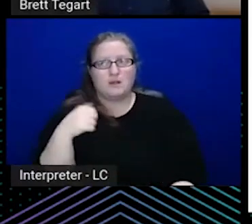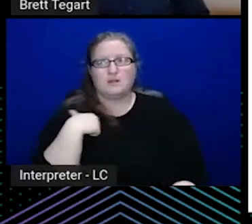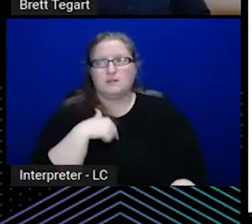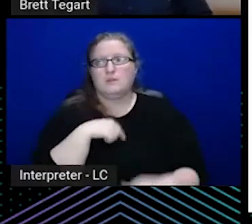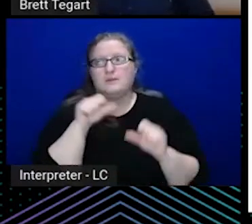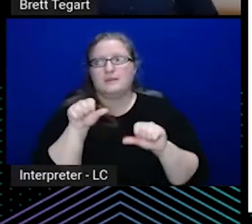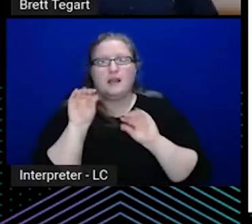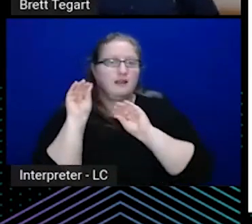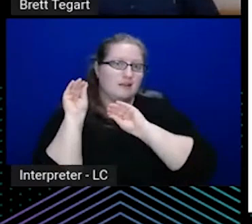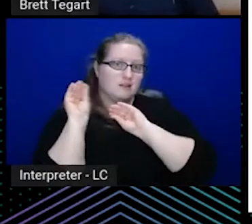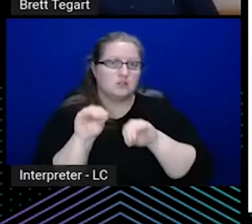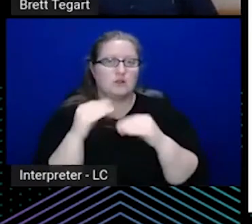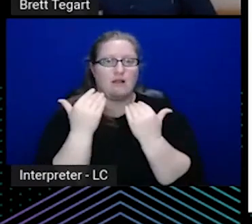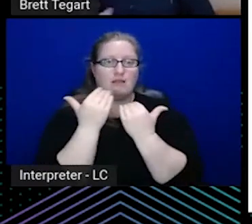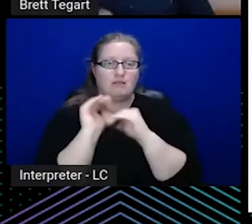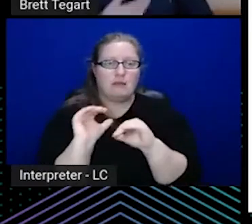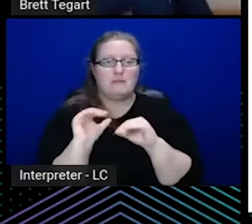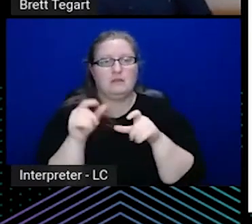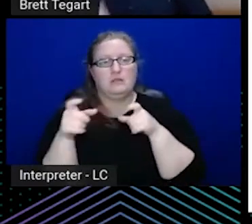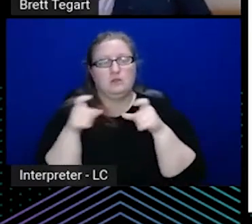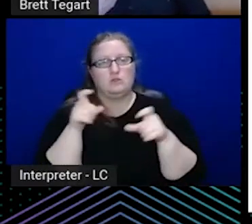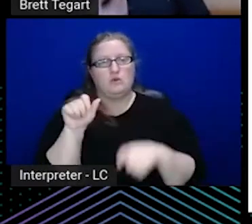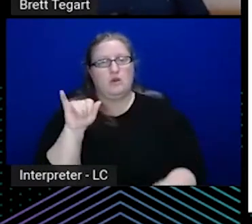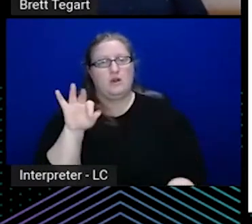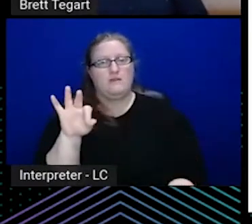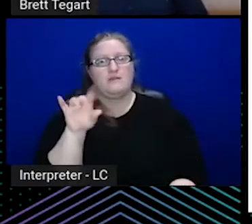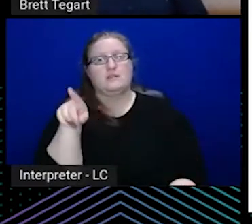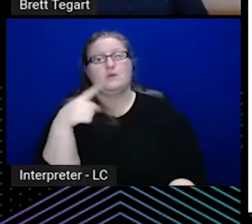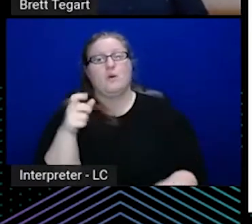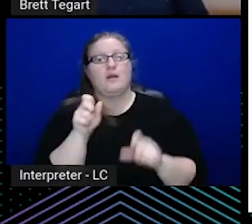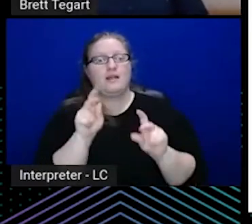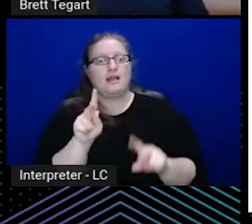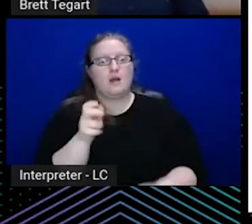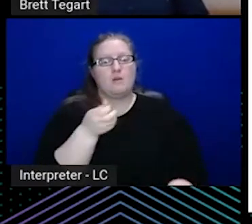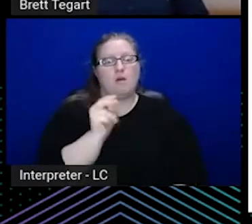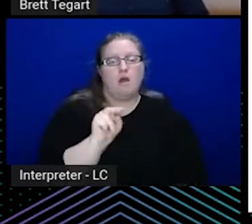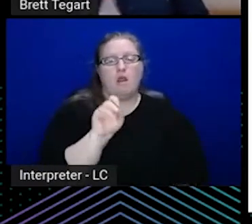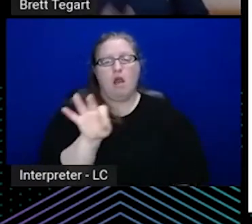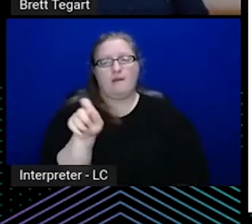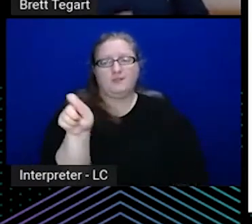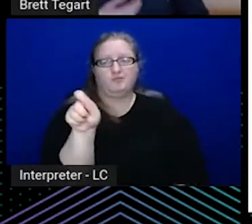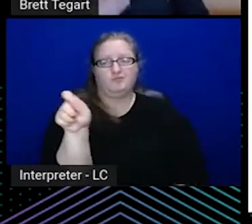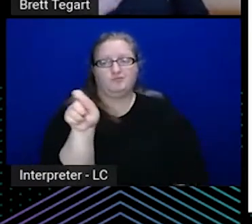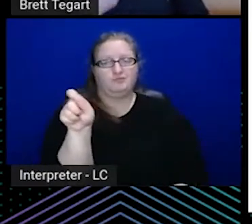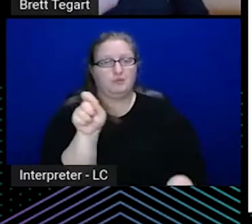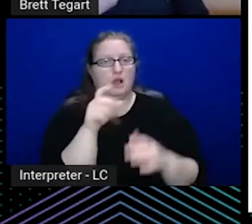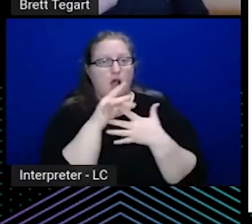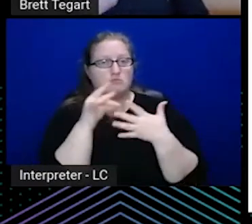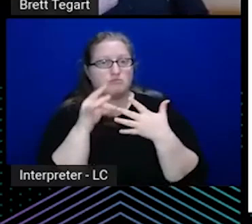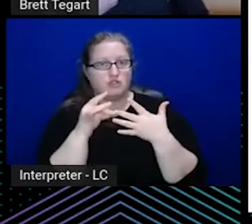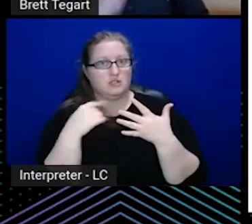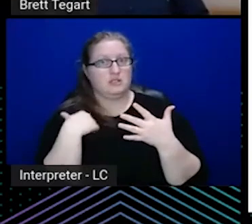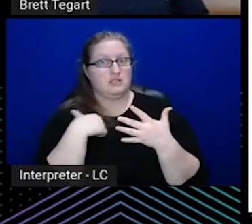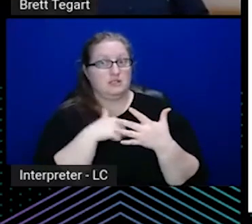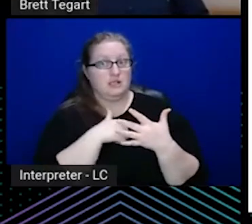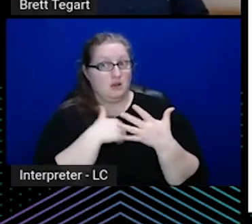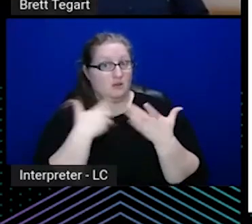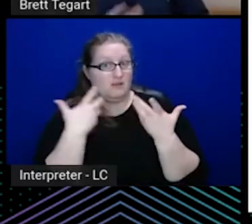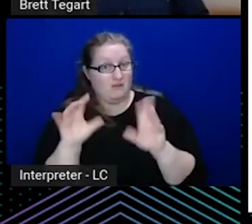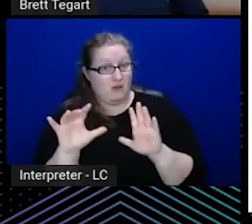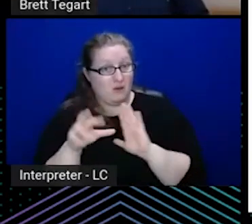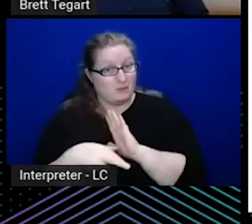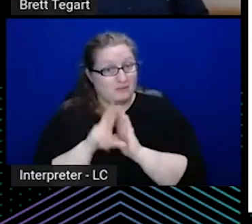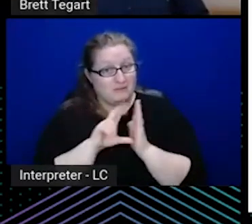install a limited control interface and only allow toggling on and off features that we want, that we have reviewed, we have